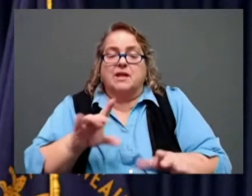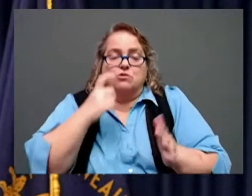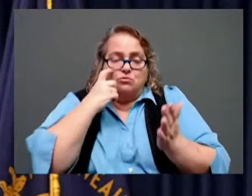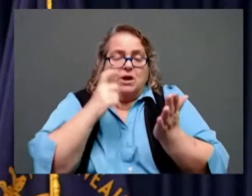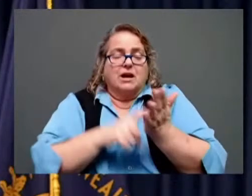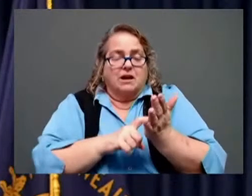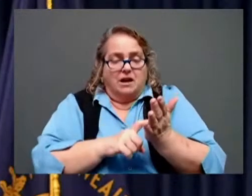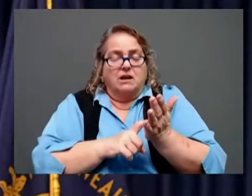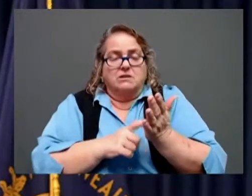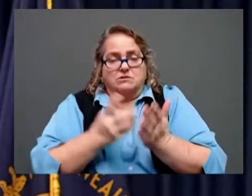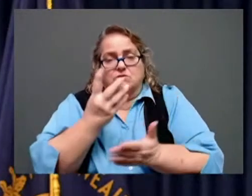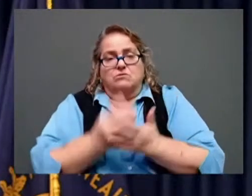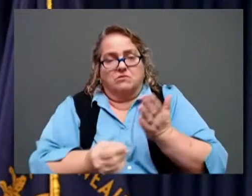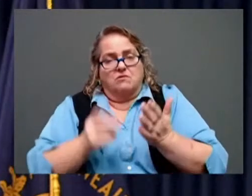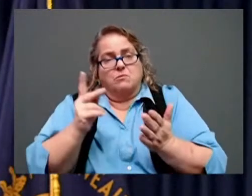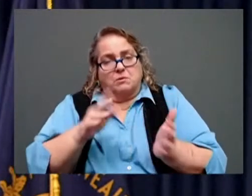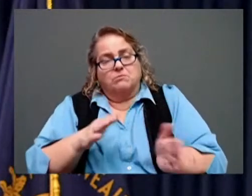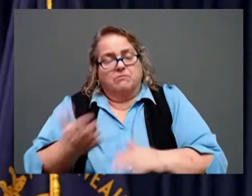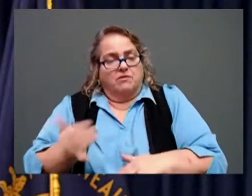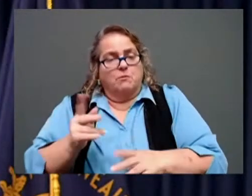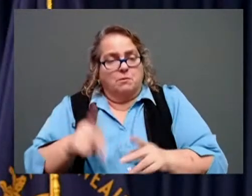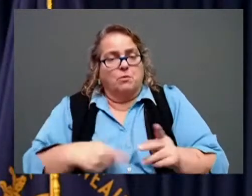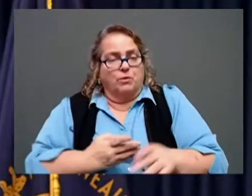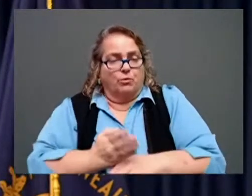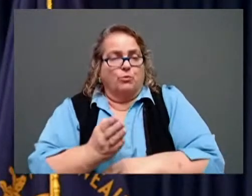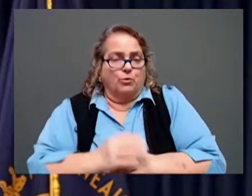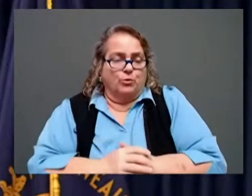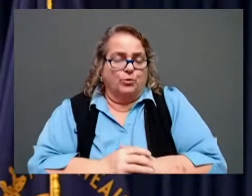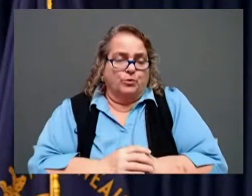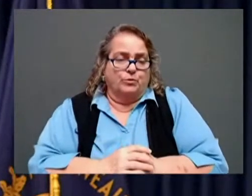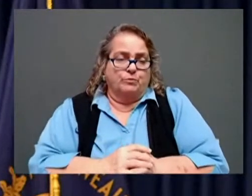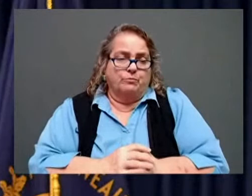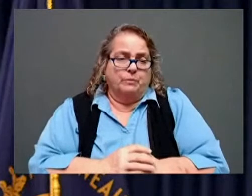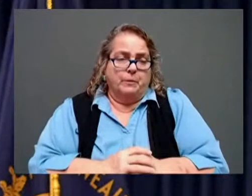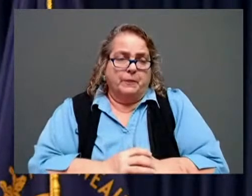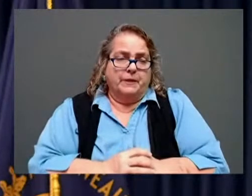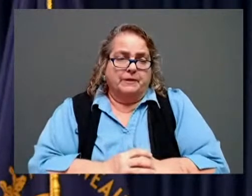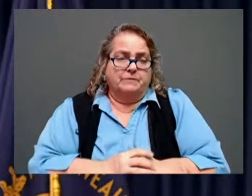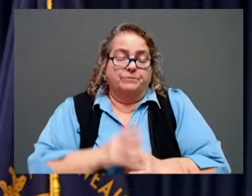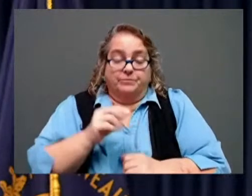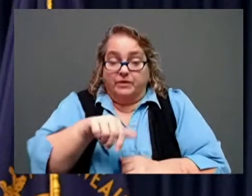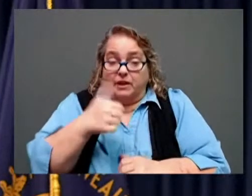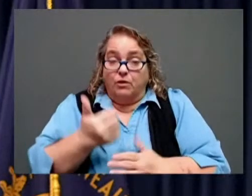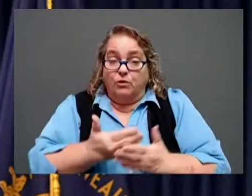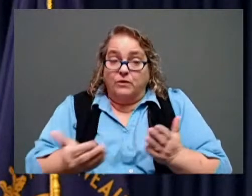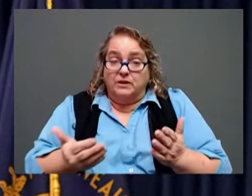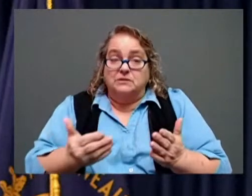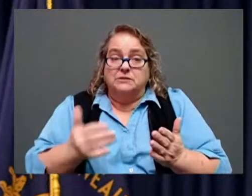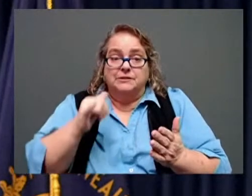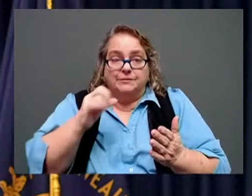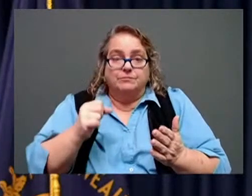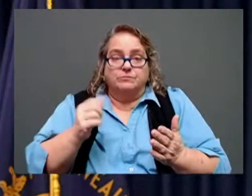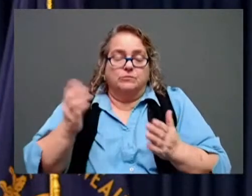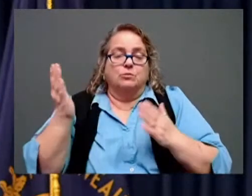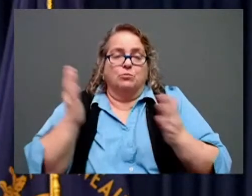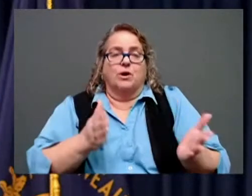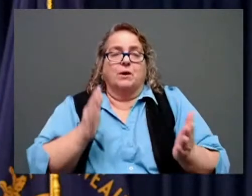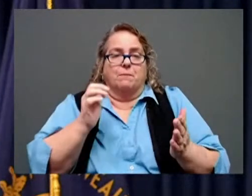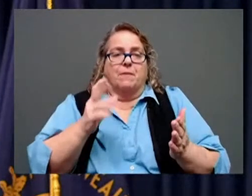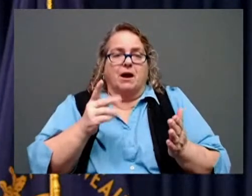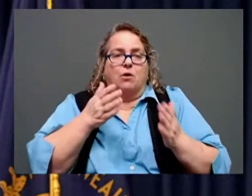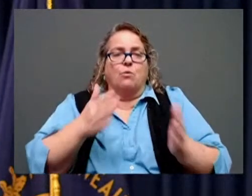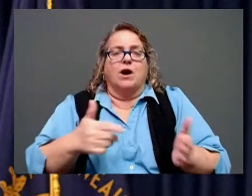our people have been through. And the other, is bringing back a way that we showed